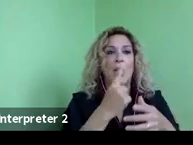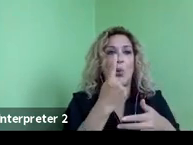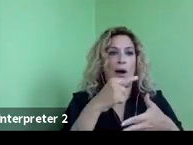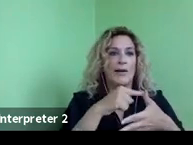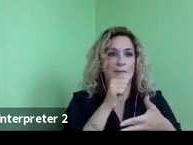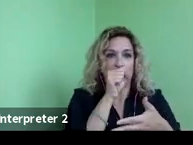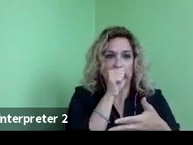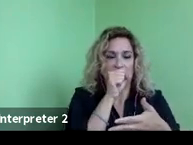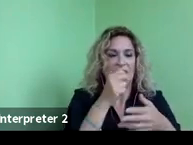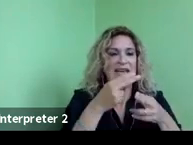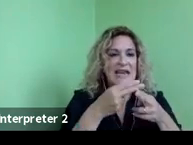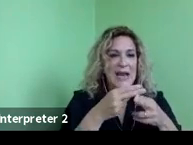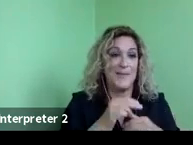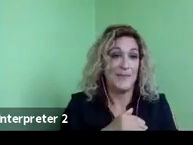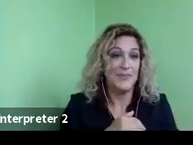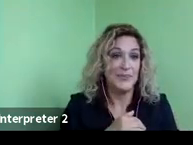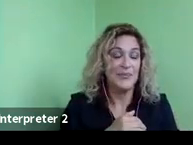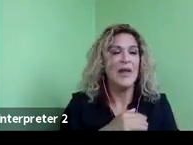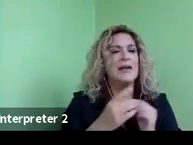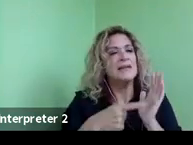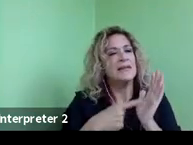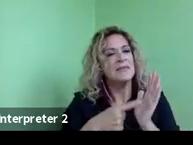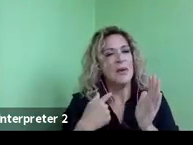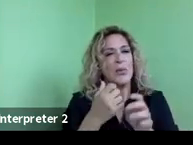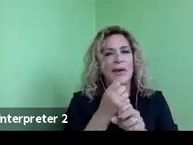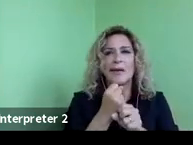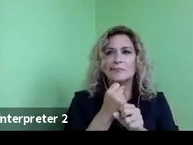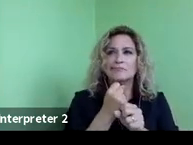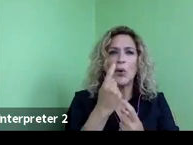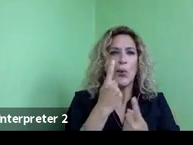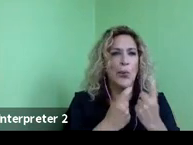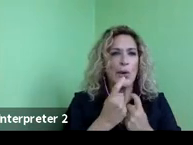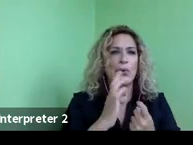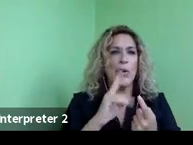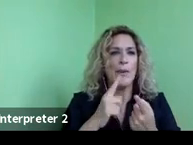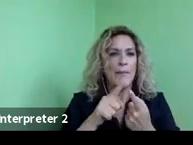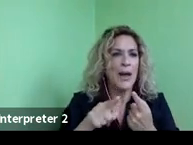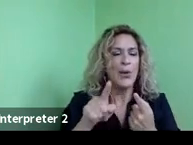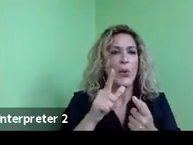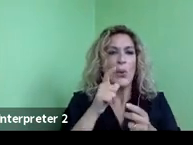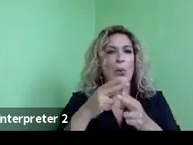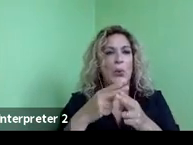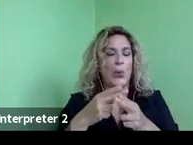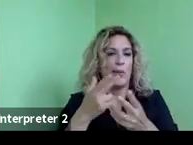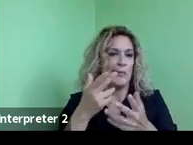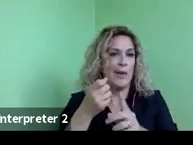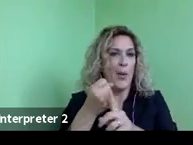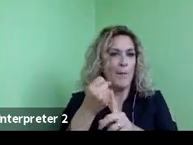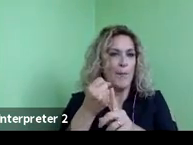side note here, we sometimes get questions about abusers who call programs and